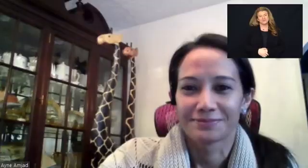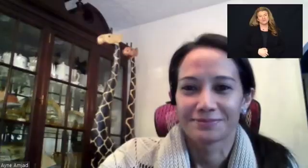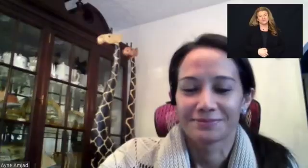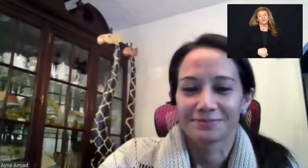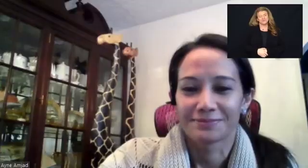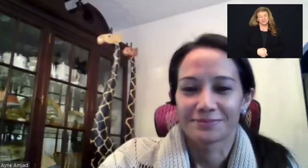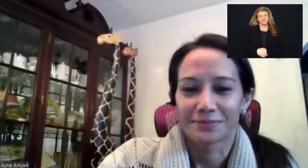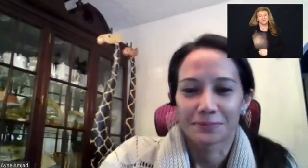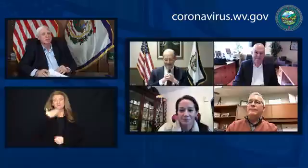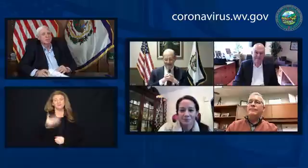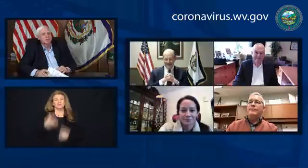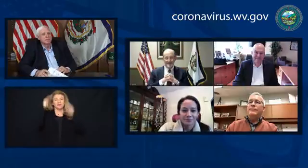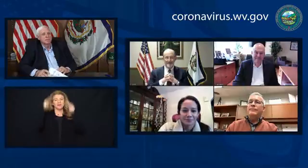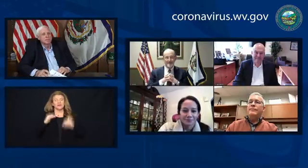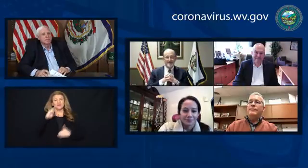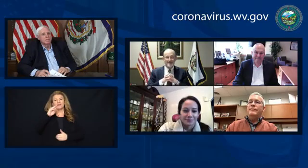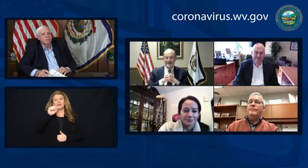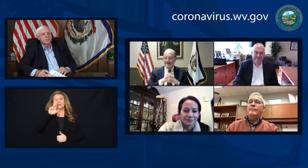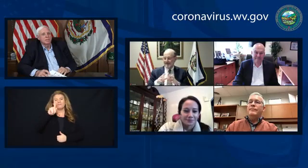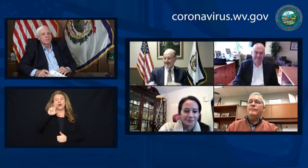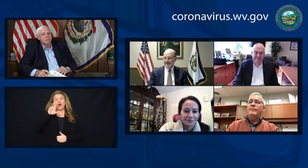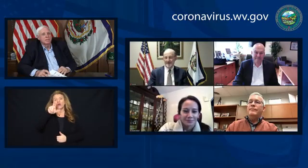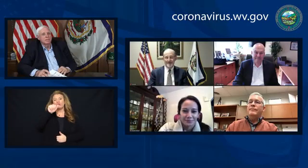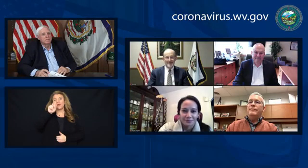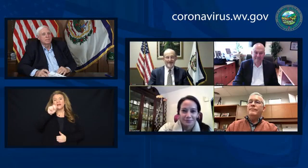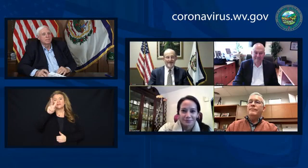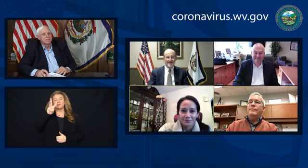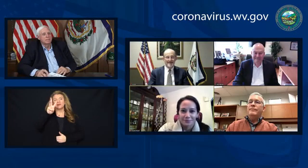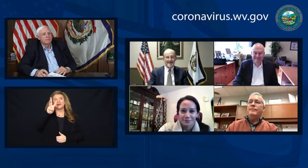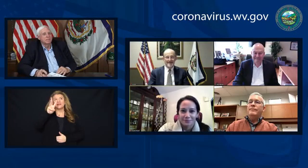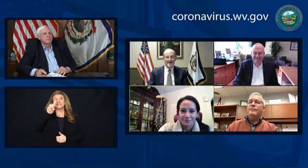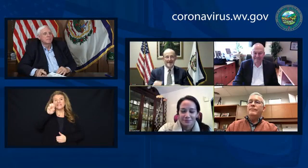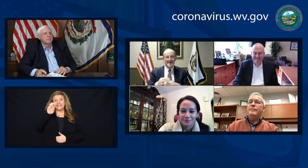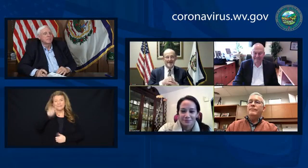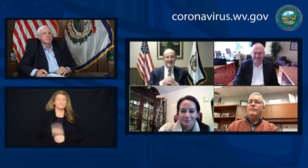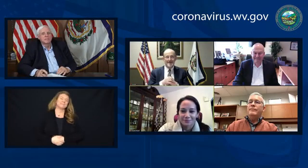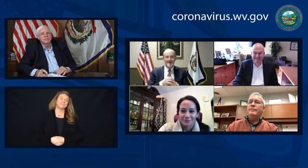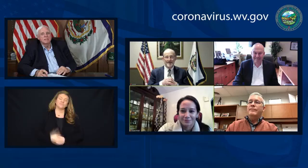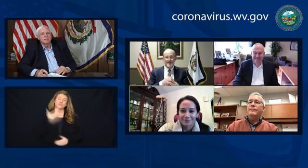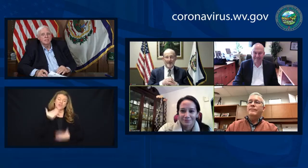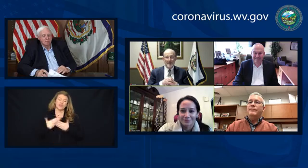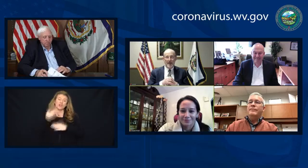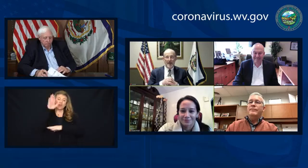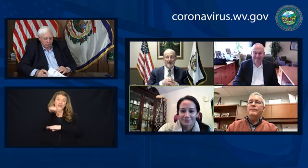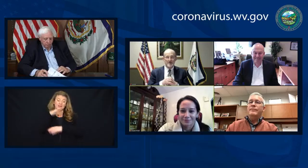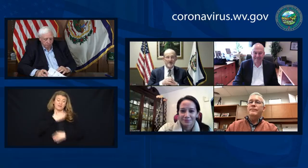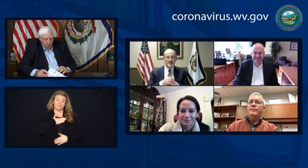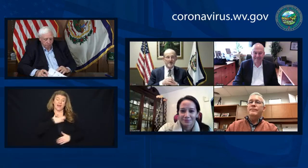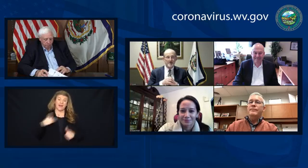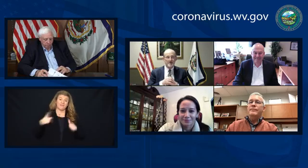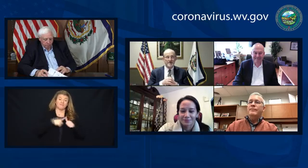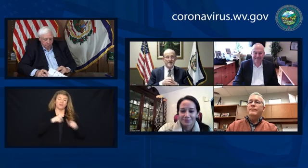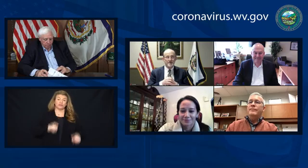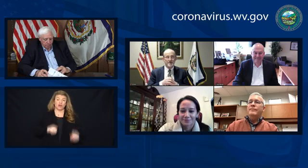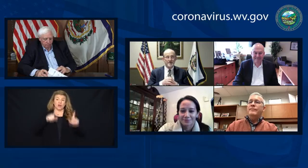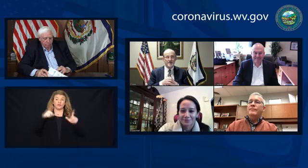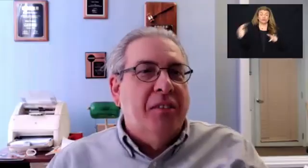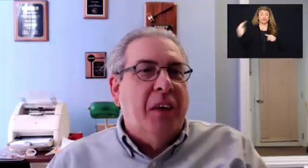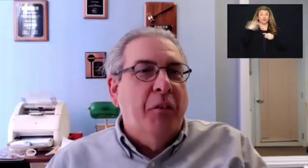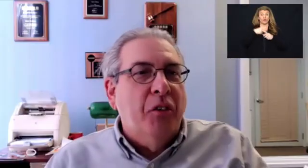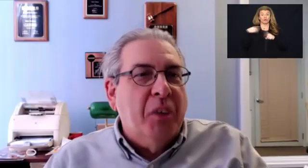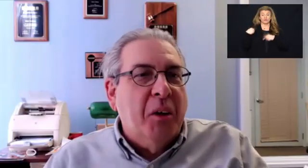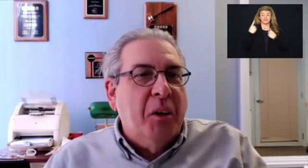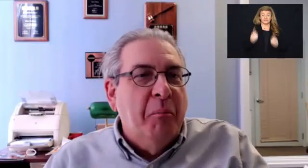All right, thank you, Paul. Next, we'll go to Mark Cram with WDVM. Good afternoon. This is my first opportunity to join you fine folks